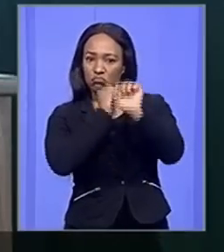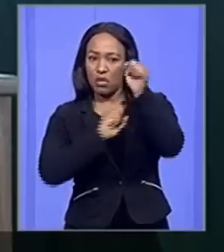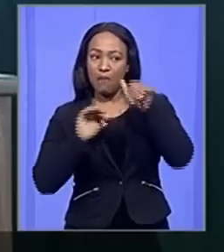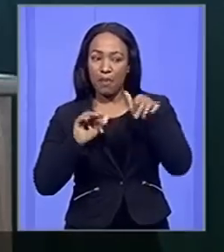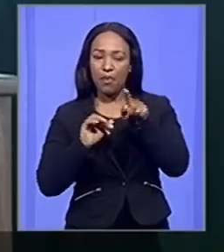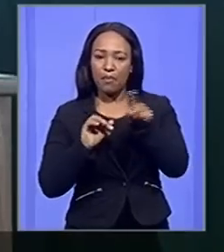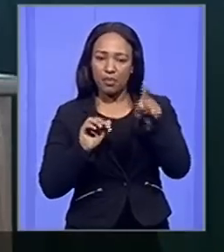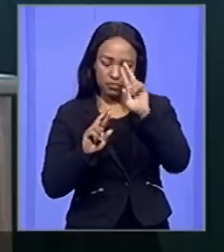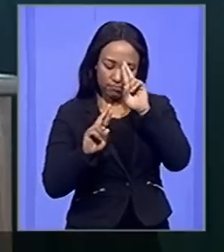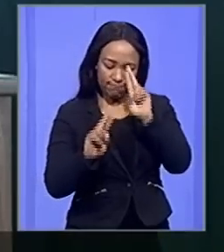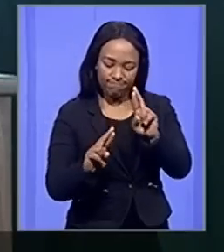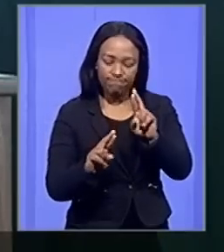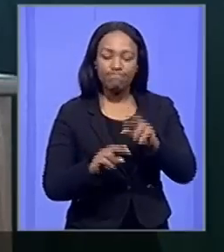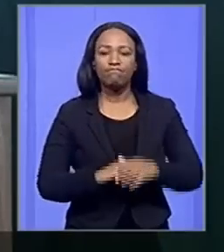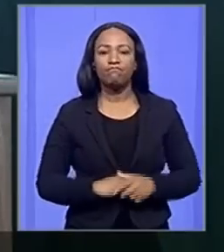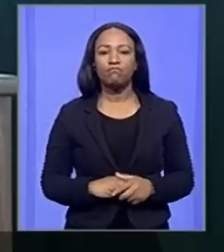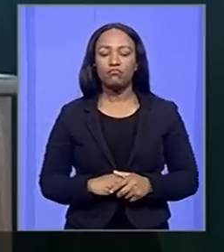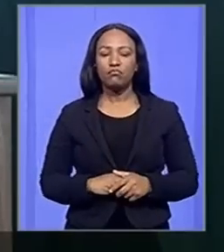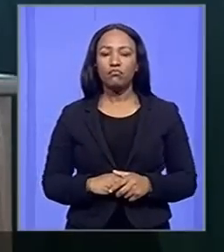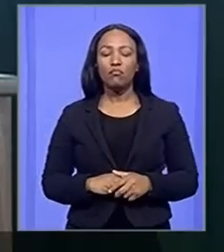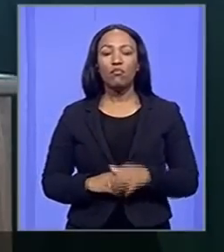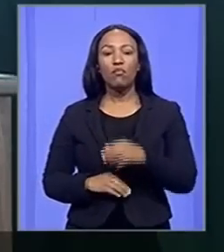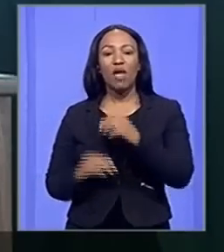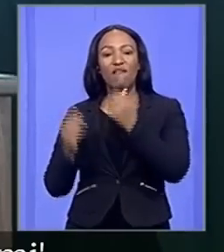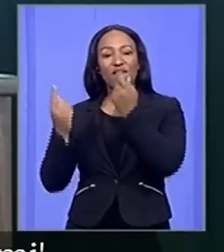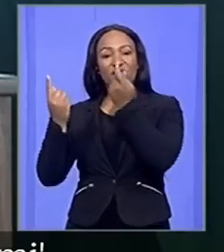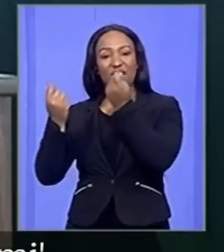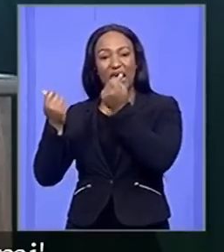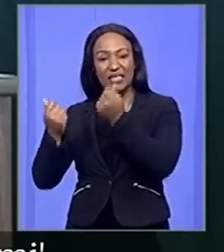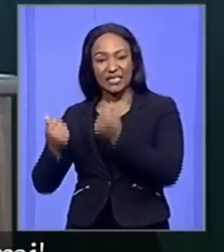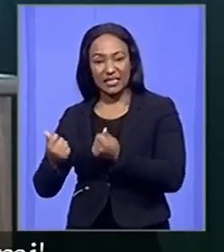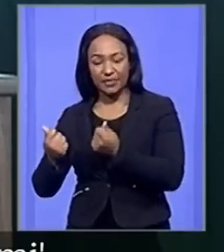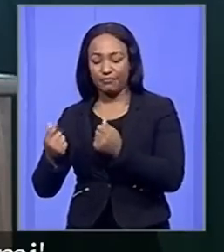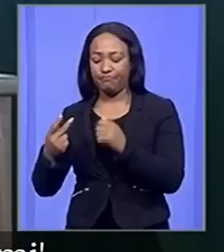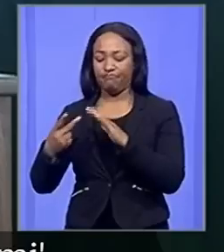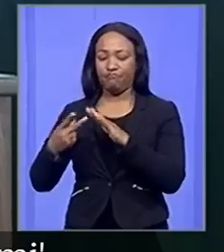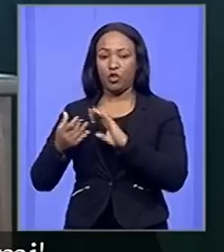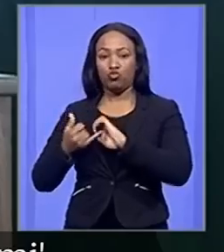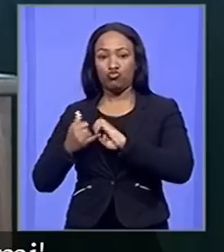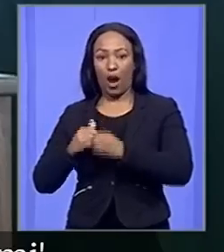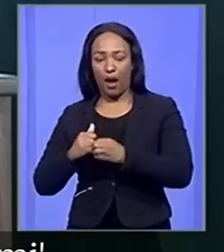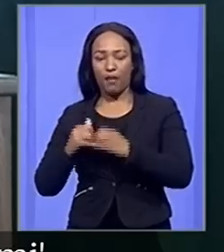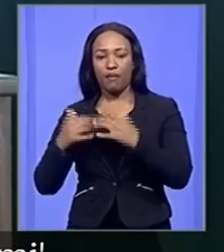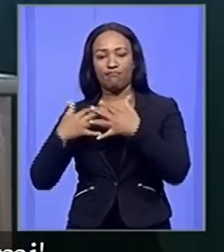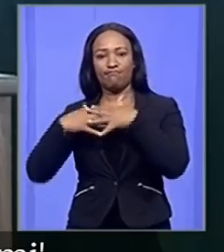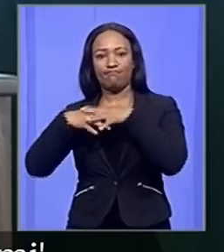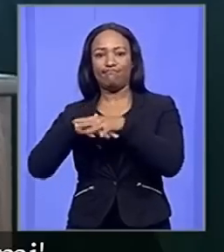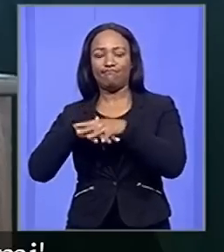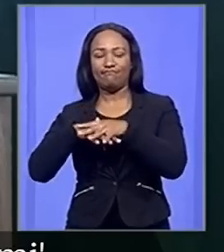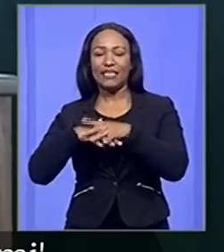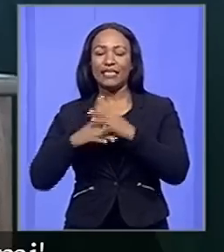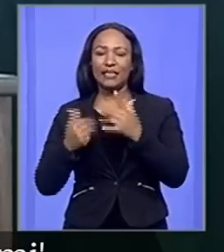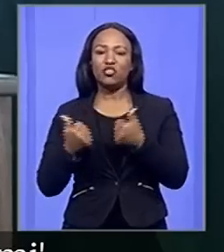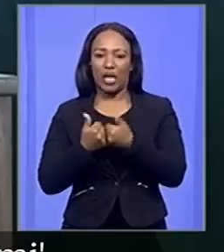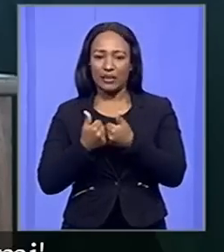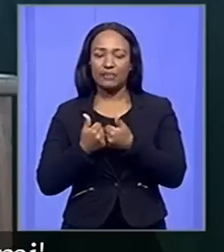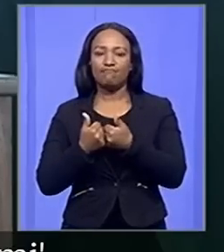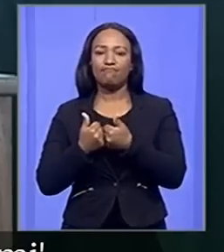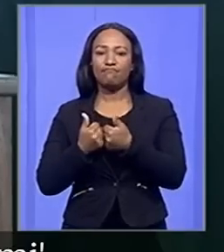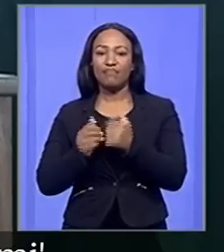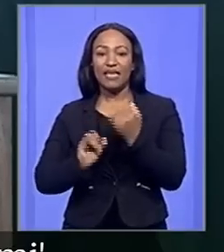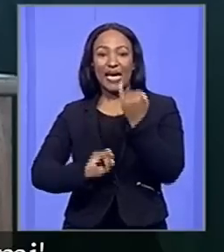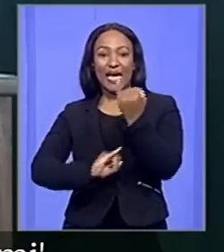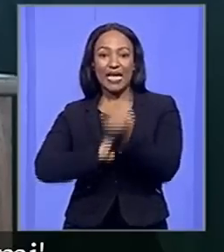is a challenge, and we call on our international partners to fulfill